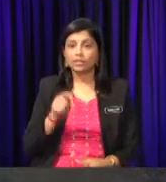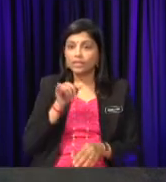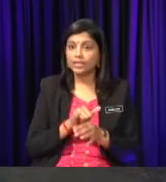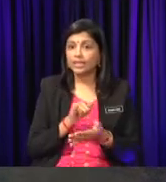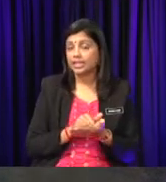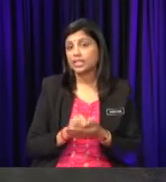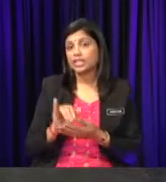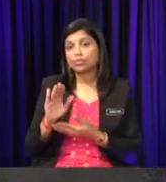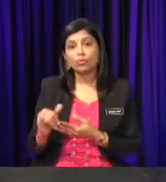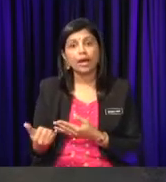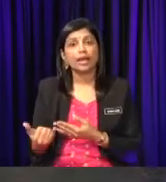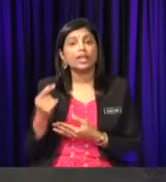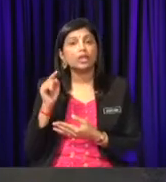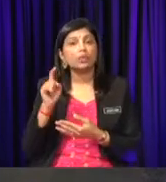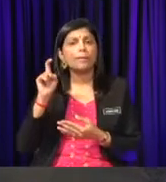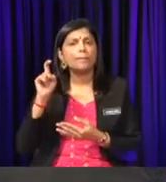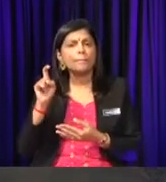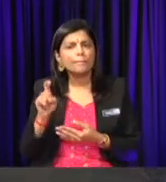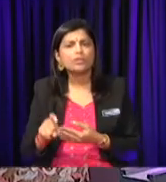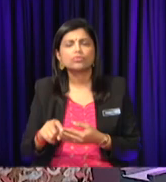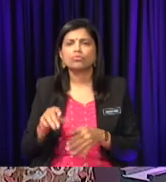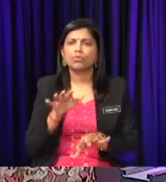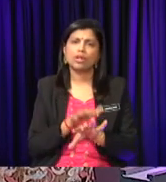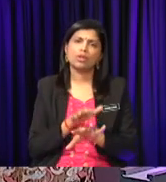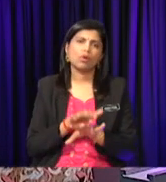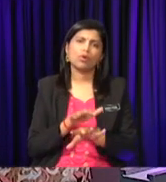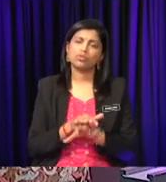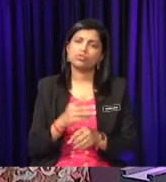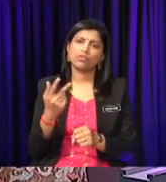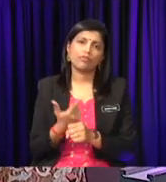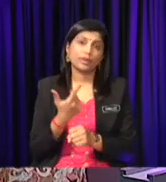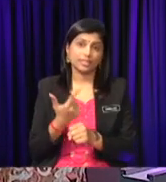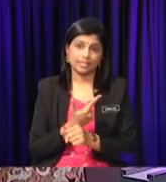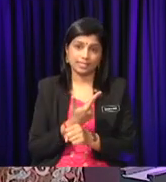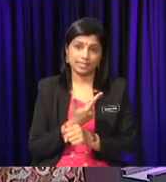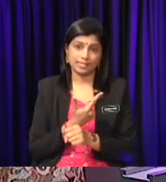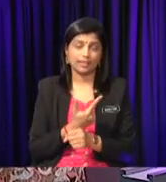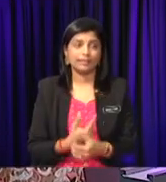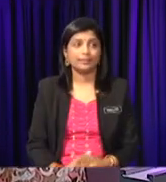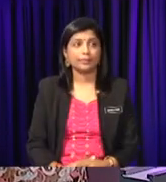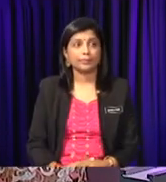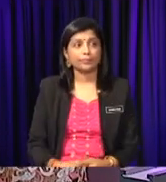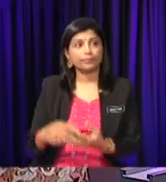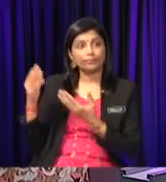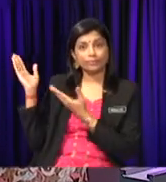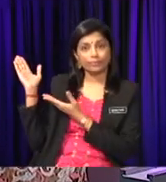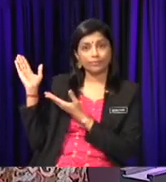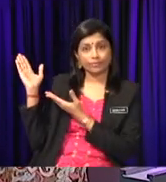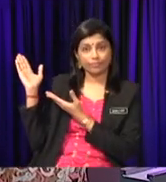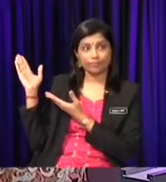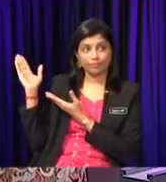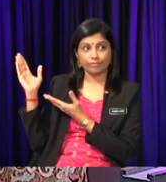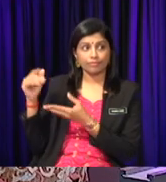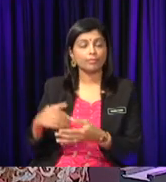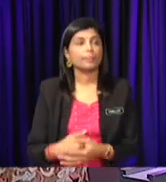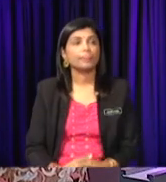let's move on to, again, I showed this just now to everybody. All right. But this is very specific. We are looking at